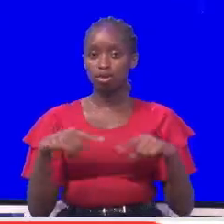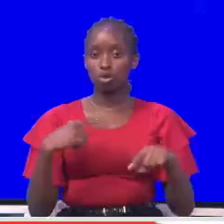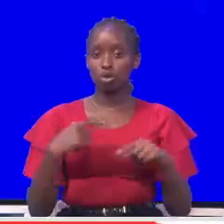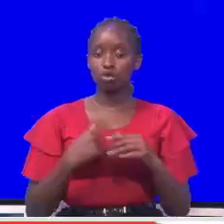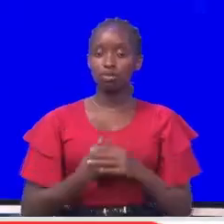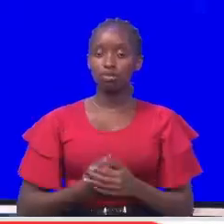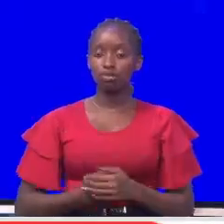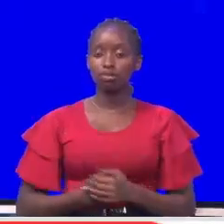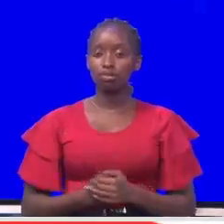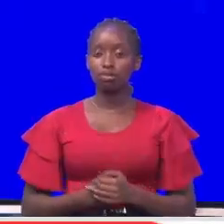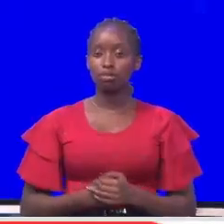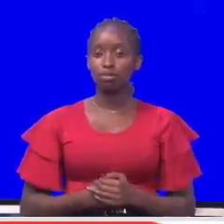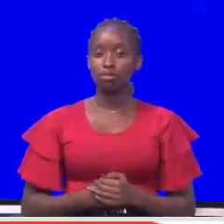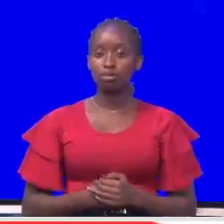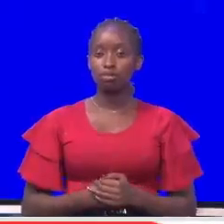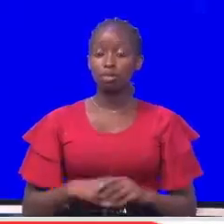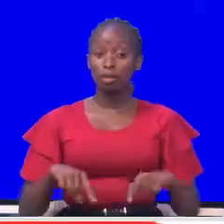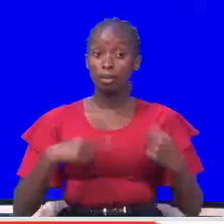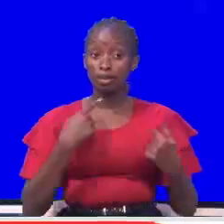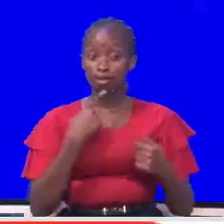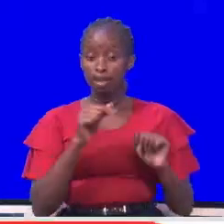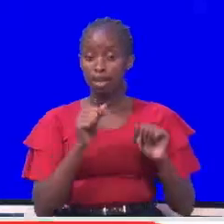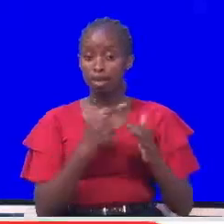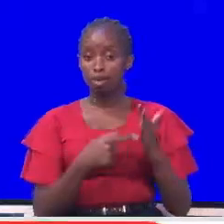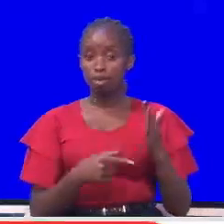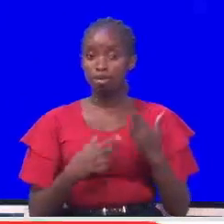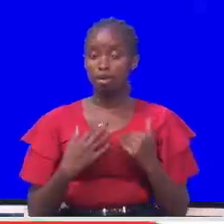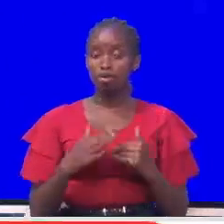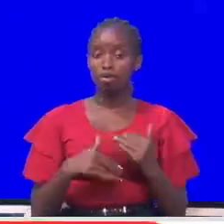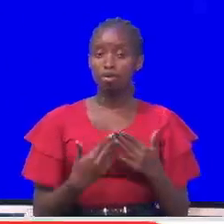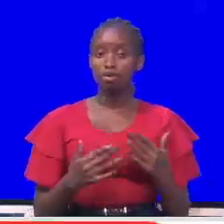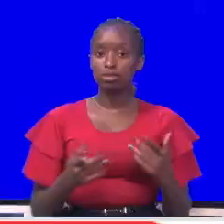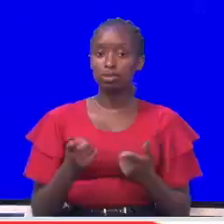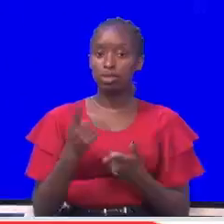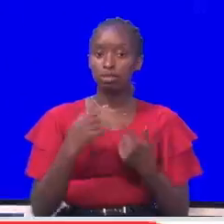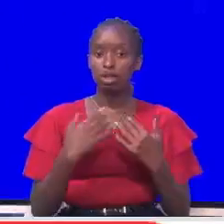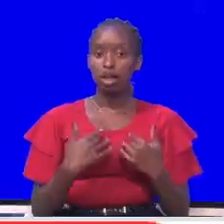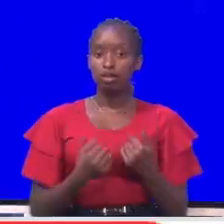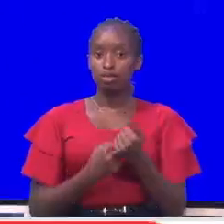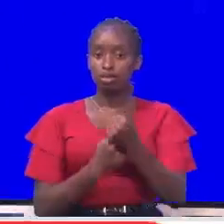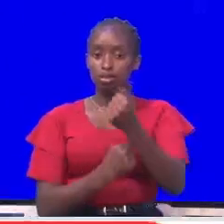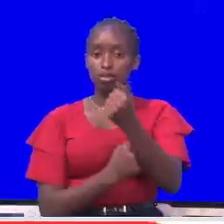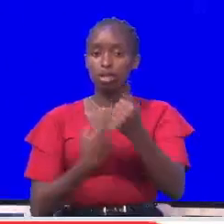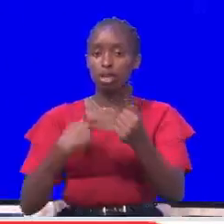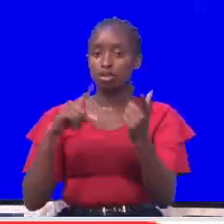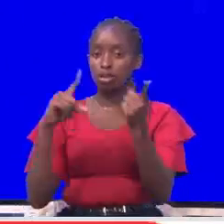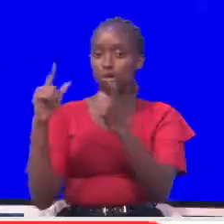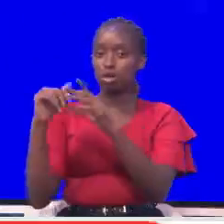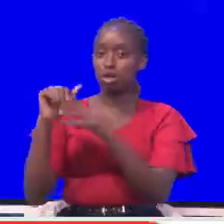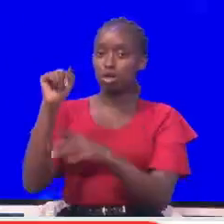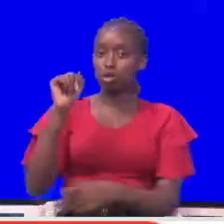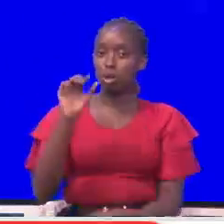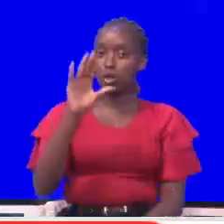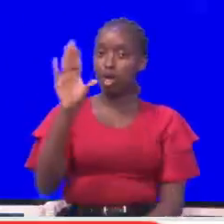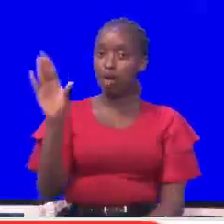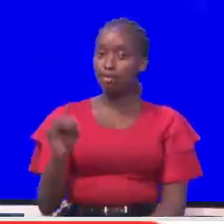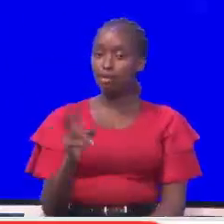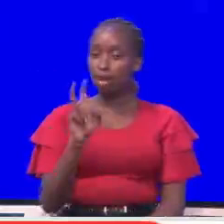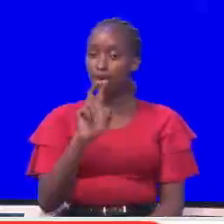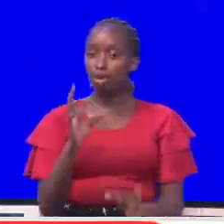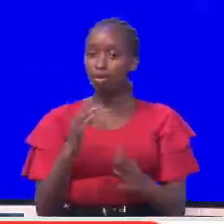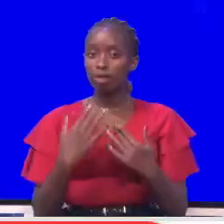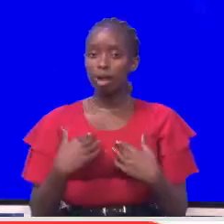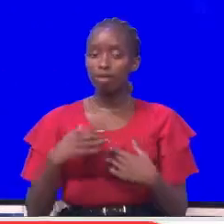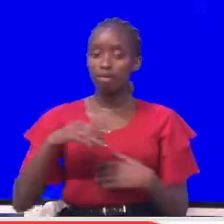For now, I can say like now NOC has come in. They have sponsored us to go to South Africa to look for the qualification time for the relay. So